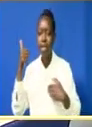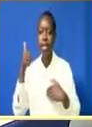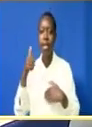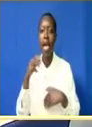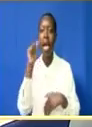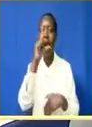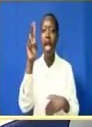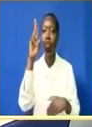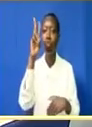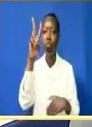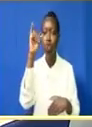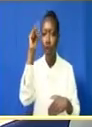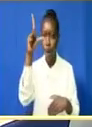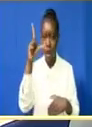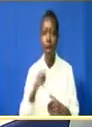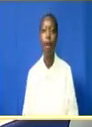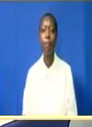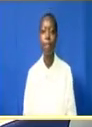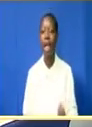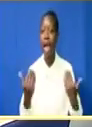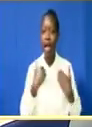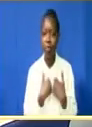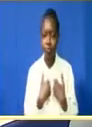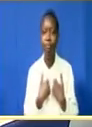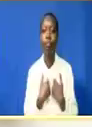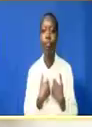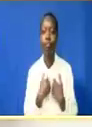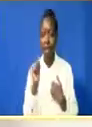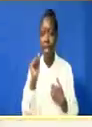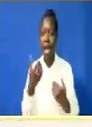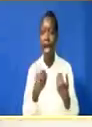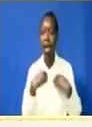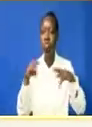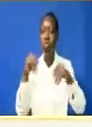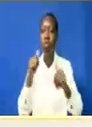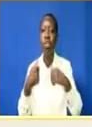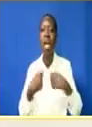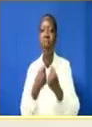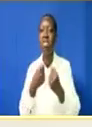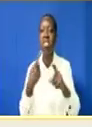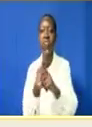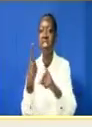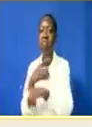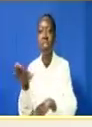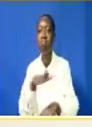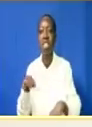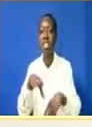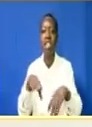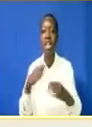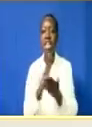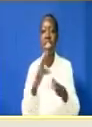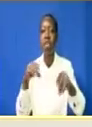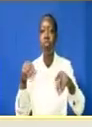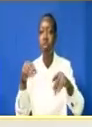alluvial soil, mm-hmm. where they have different, there is soil that occurs in different areas. Mm. There is soil that is